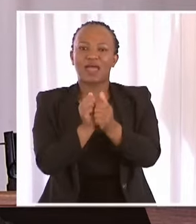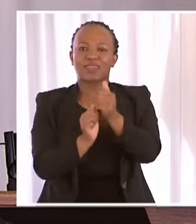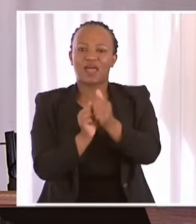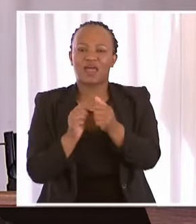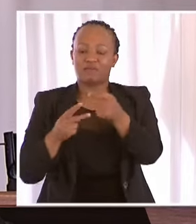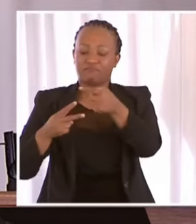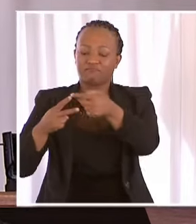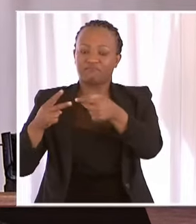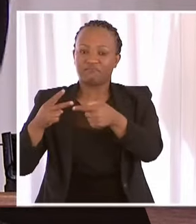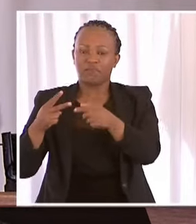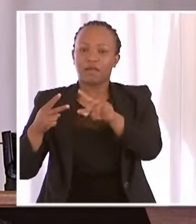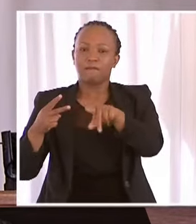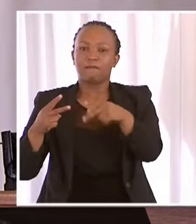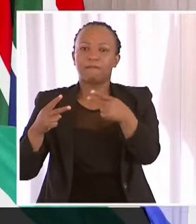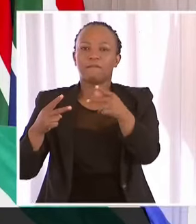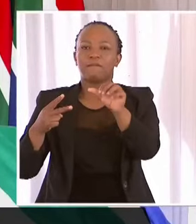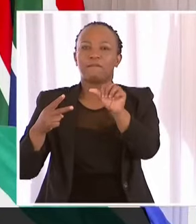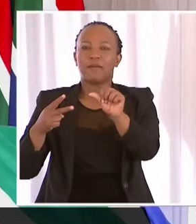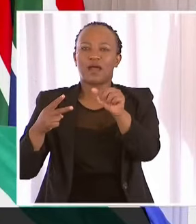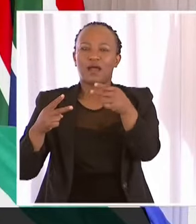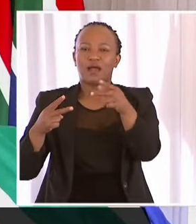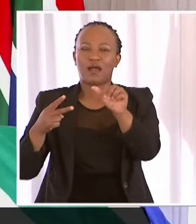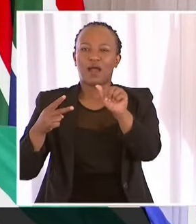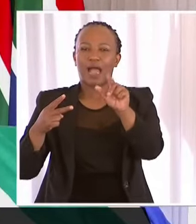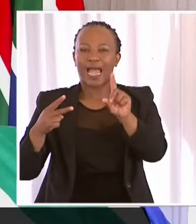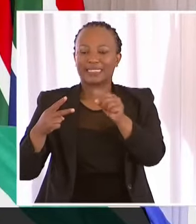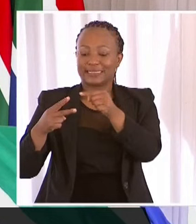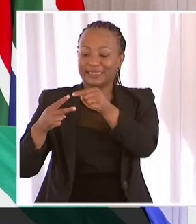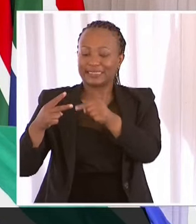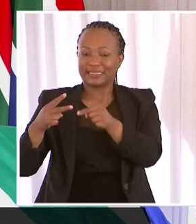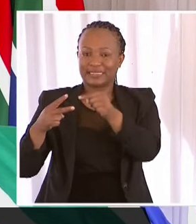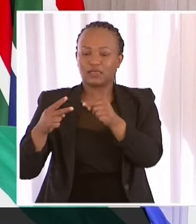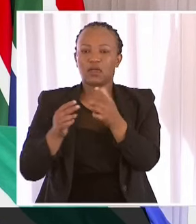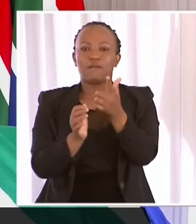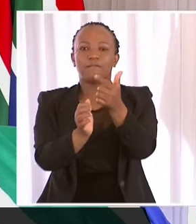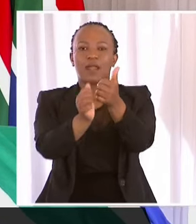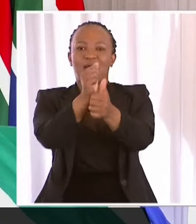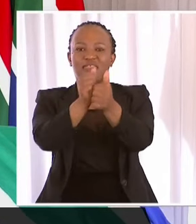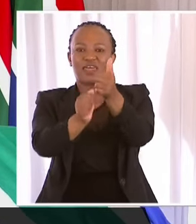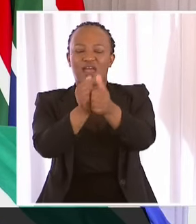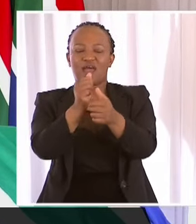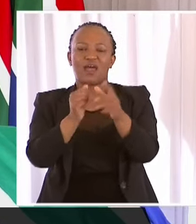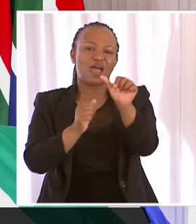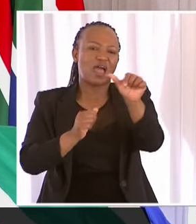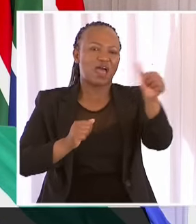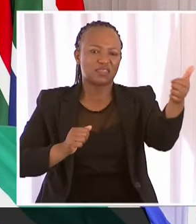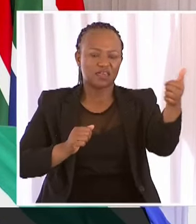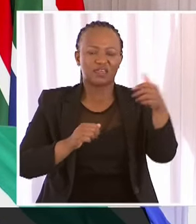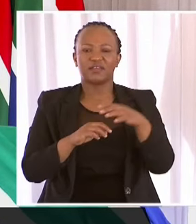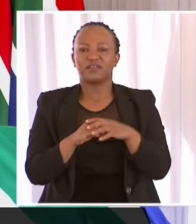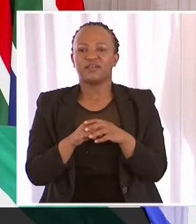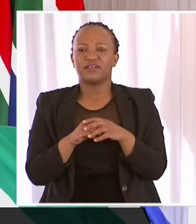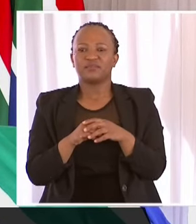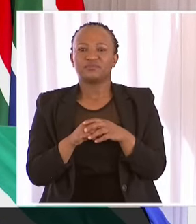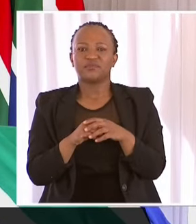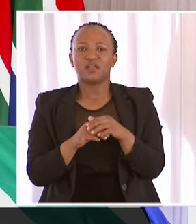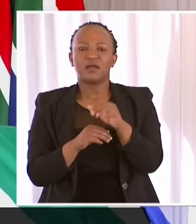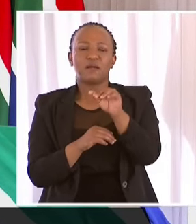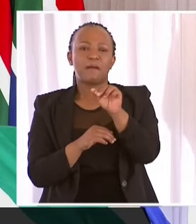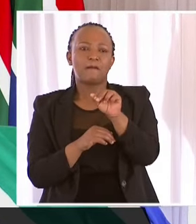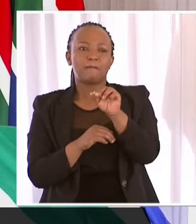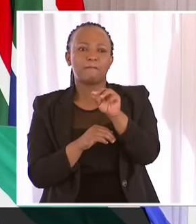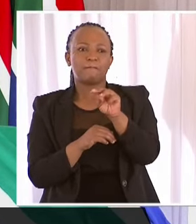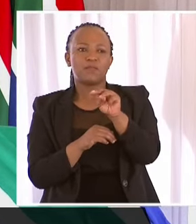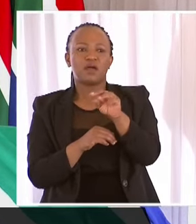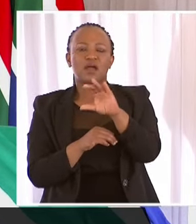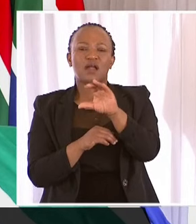more profound than any other brothers in history? Wright brothers, brothers Karamazov, Warner brothers. It's the